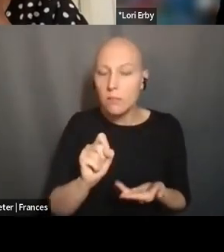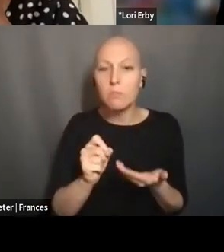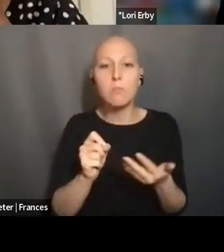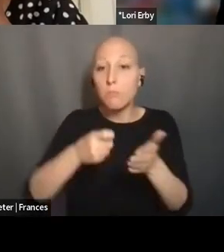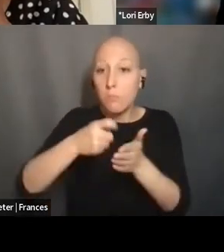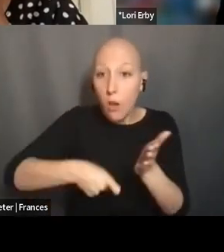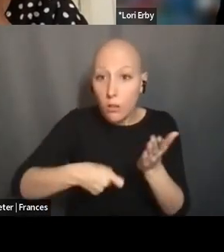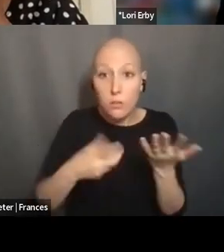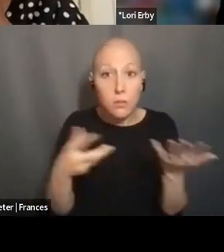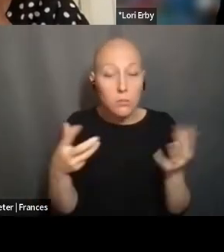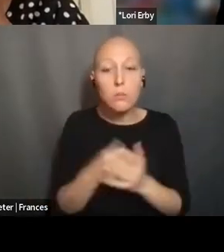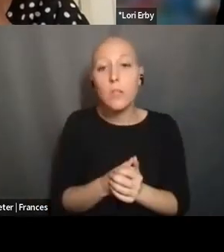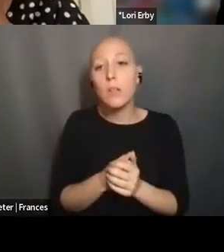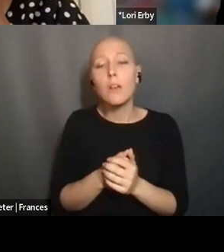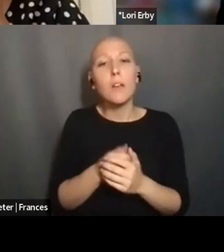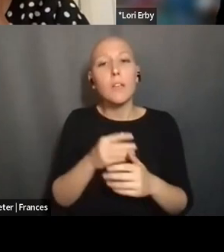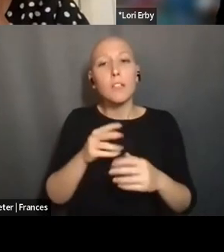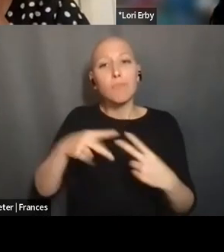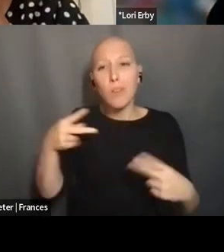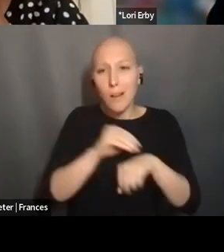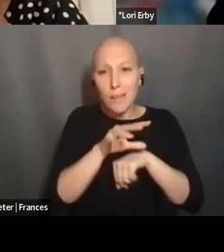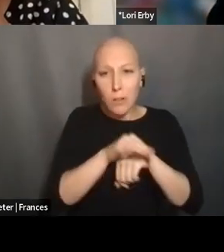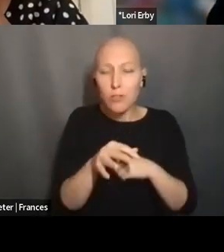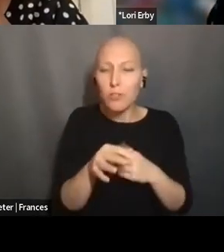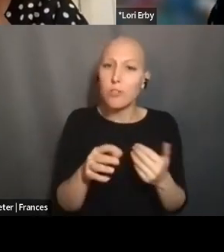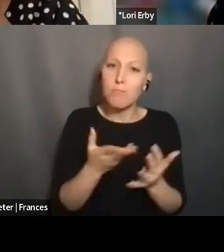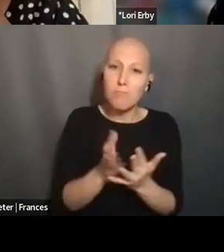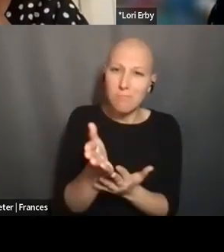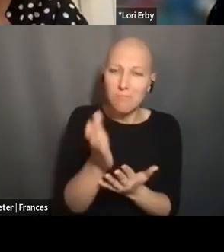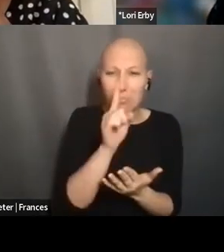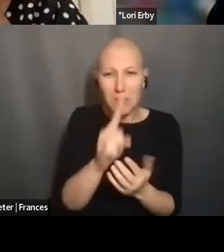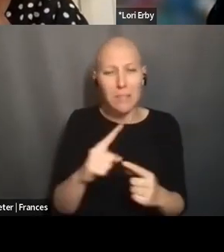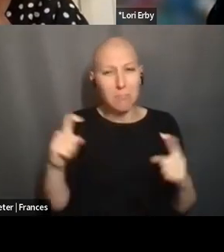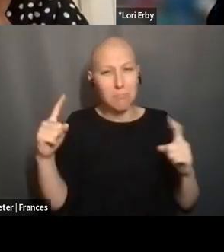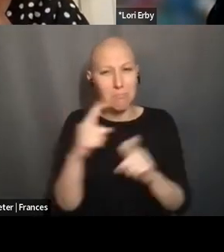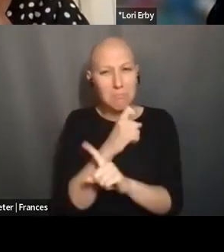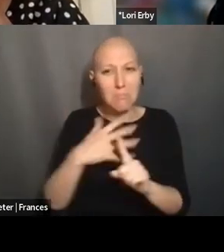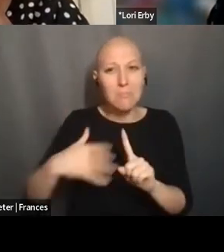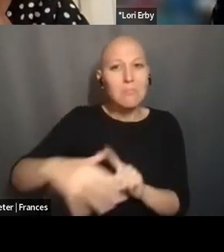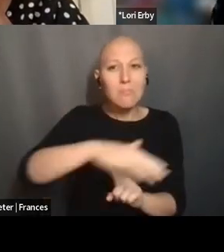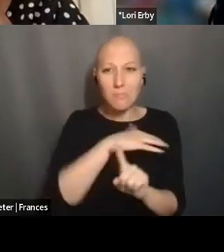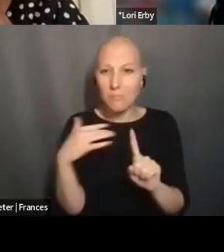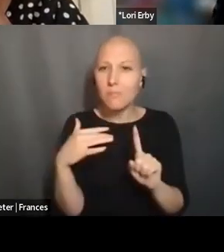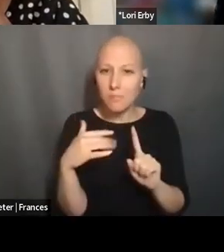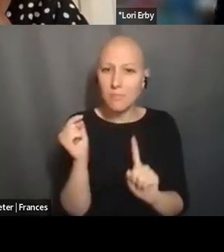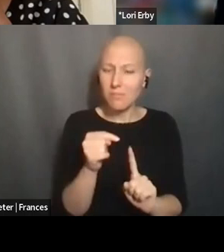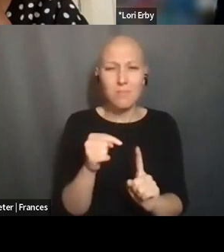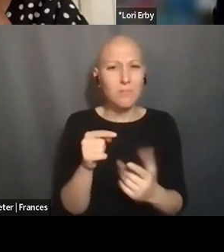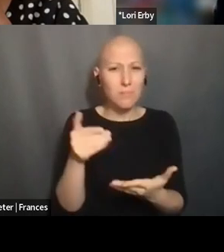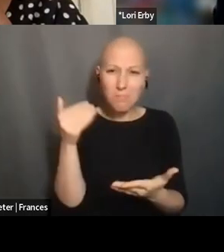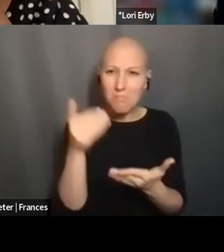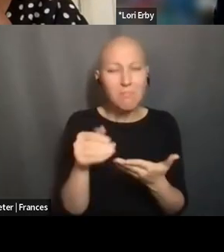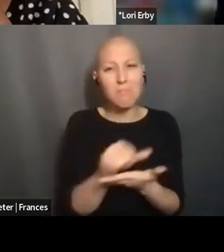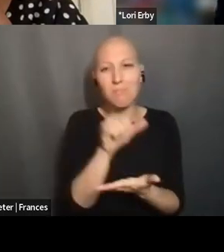genetic counselors are operating in such a complex landscape that it's almost impossible to